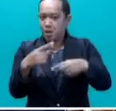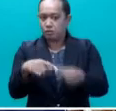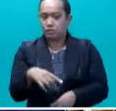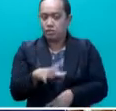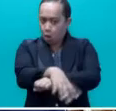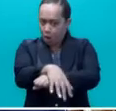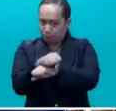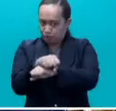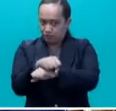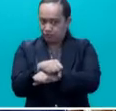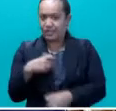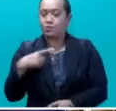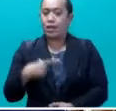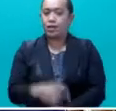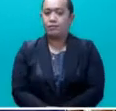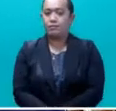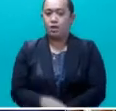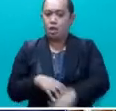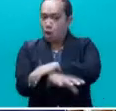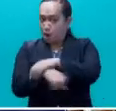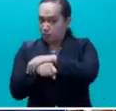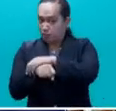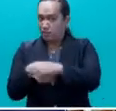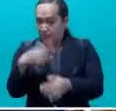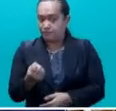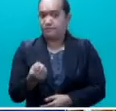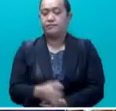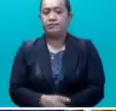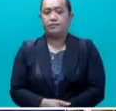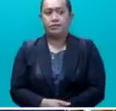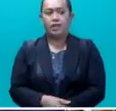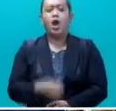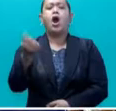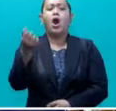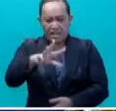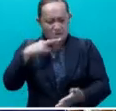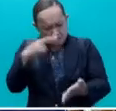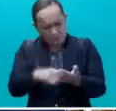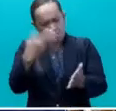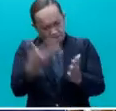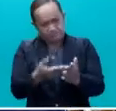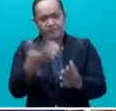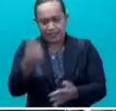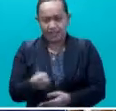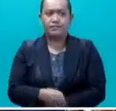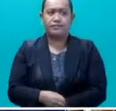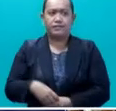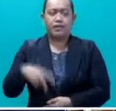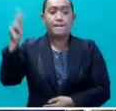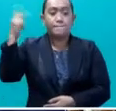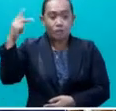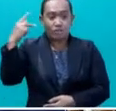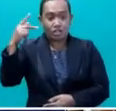was all clearly itemized and outlined in the BDO report, and also by Professor Ahluwalia.